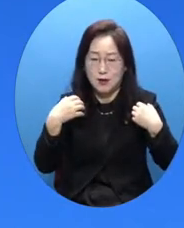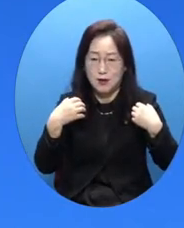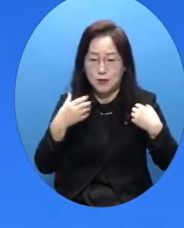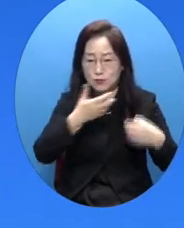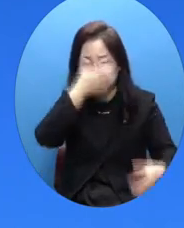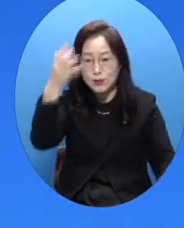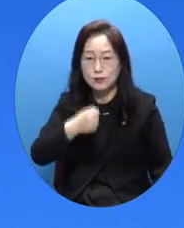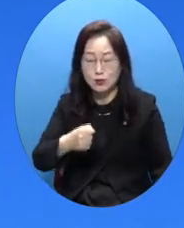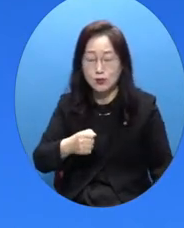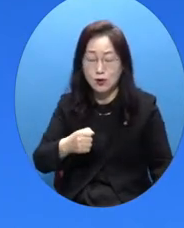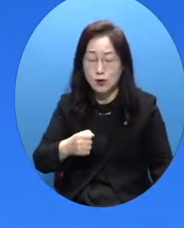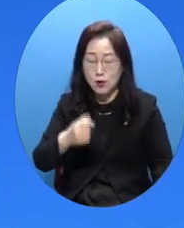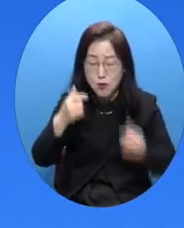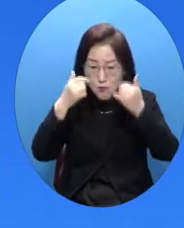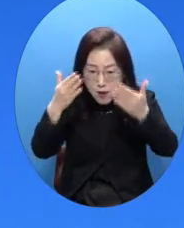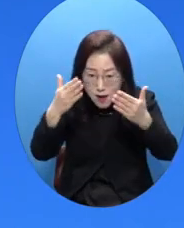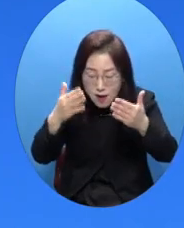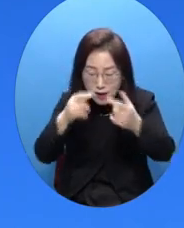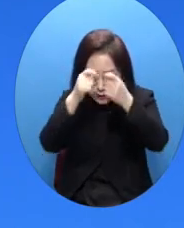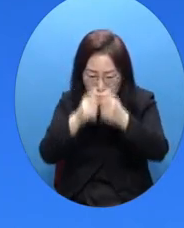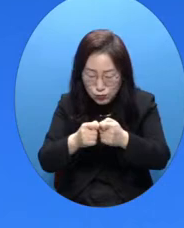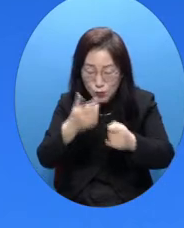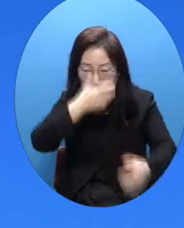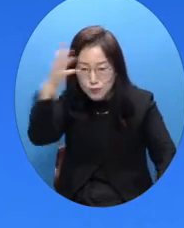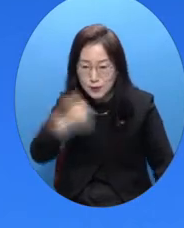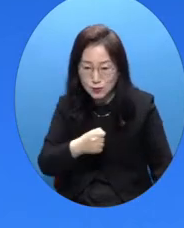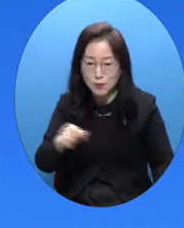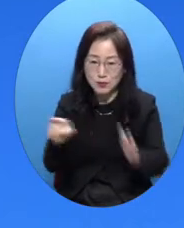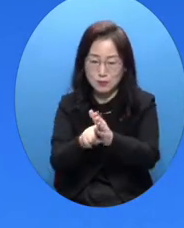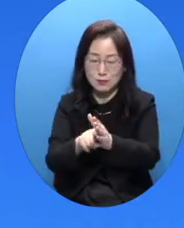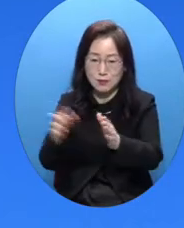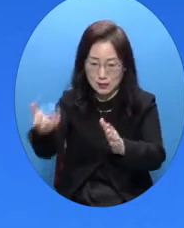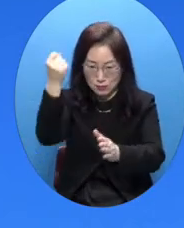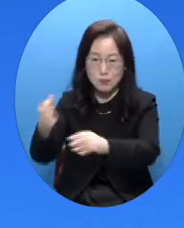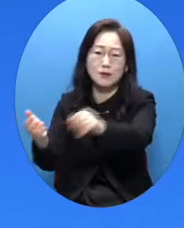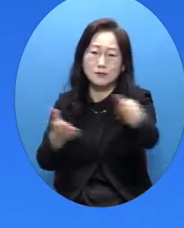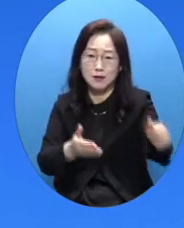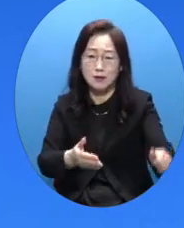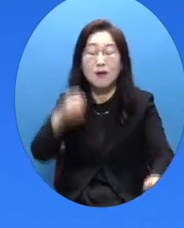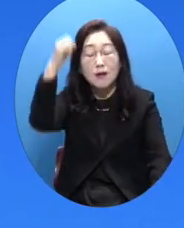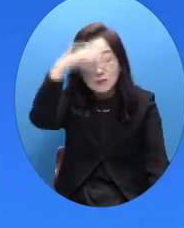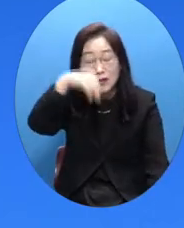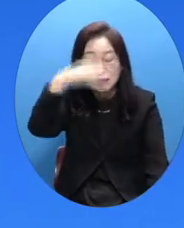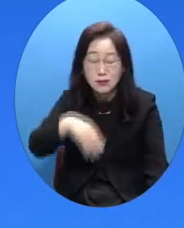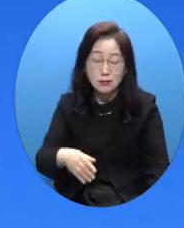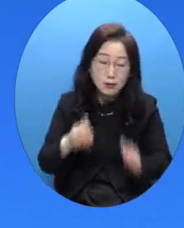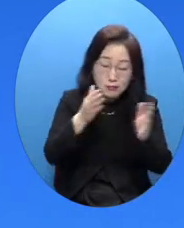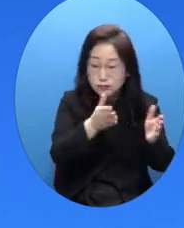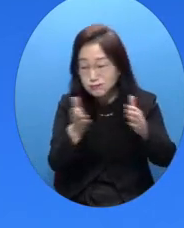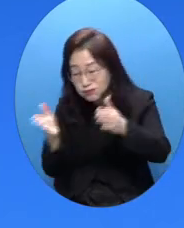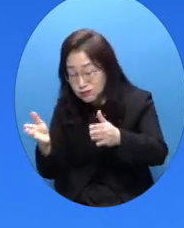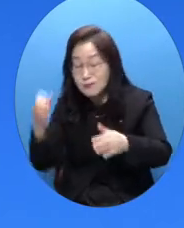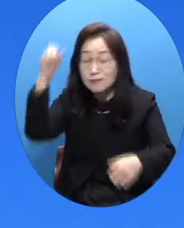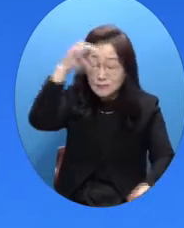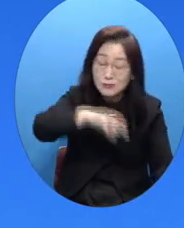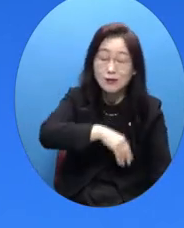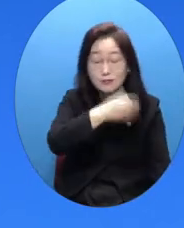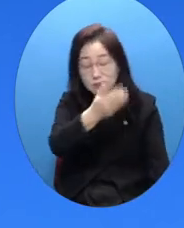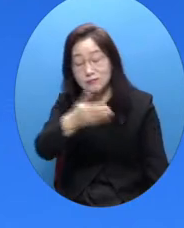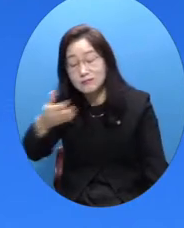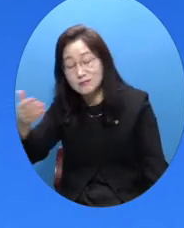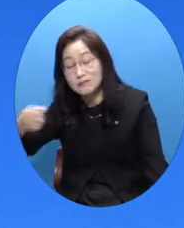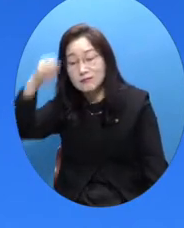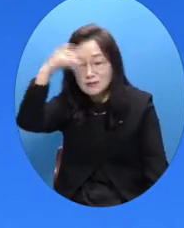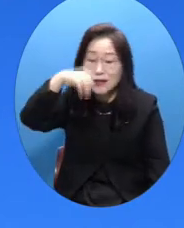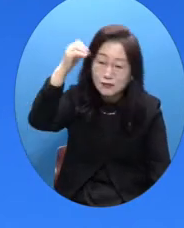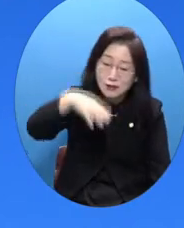I have an assignment he had a clear dream and grabbed the dream and March it forward let help us not